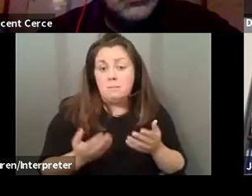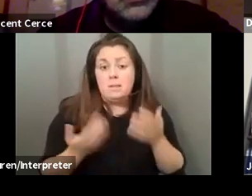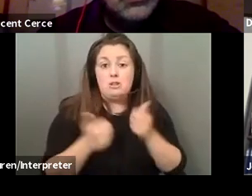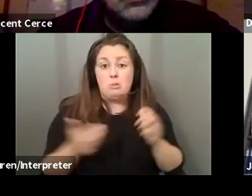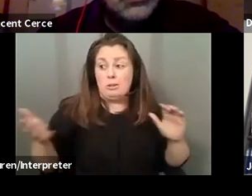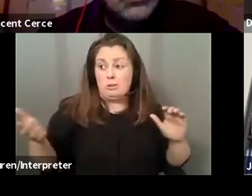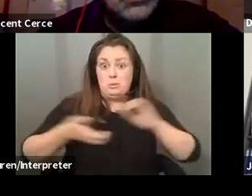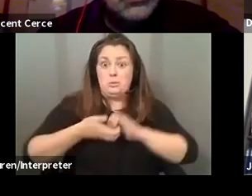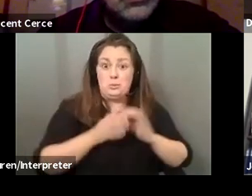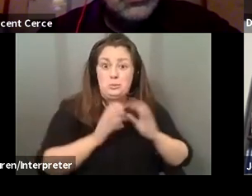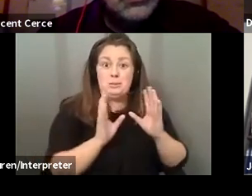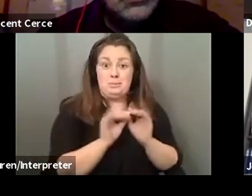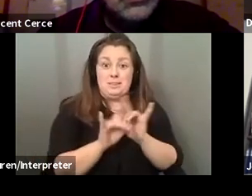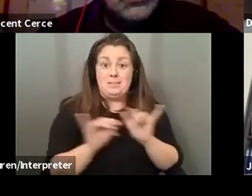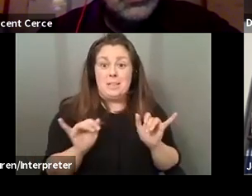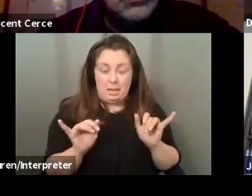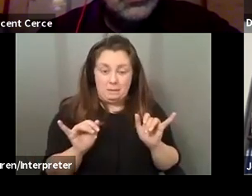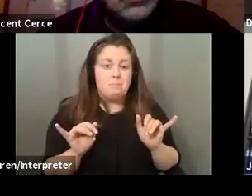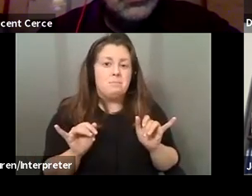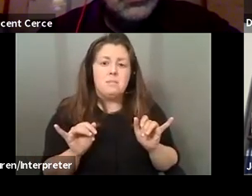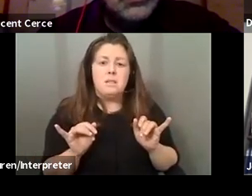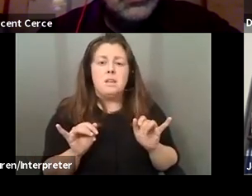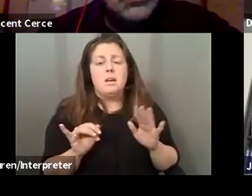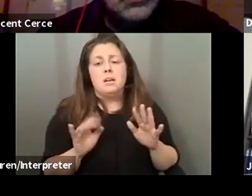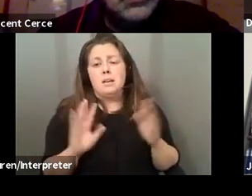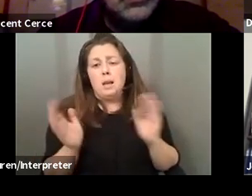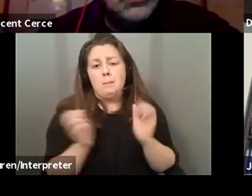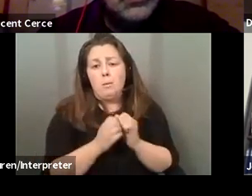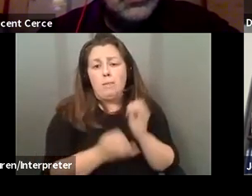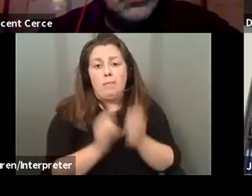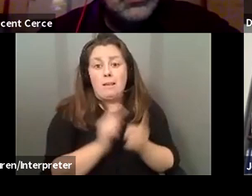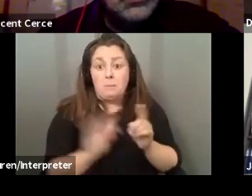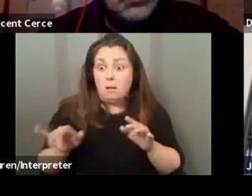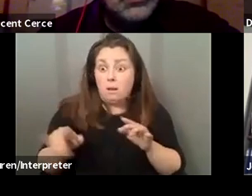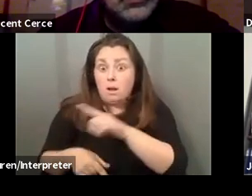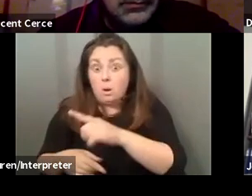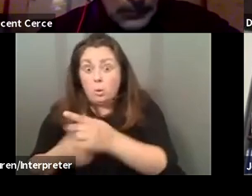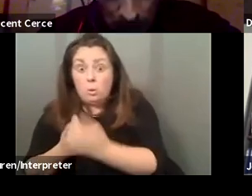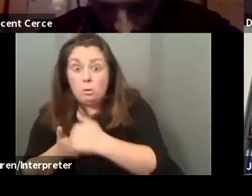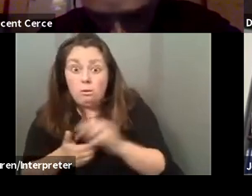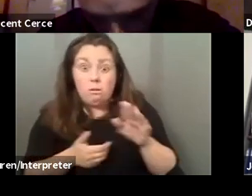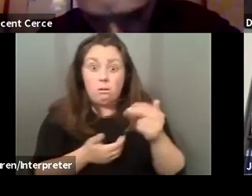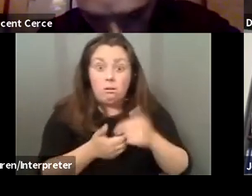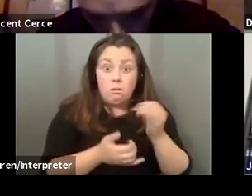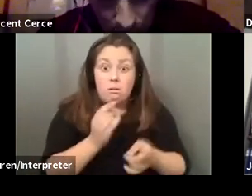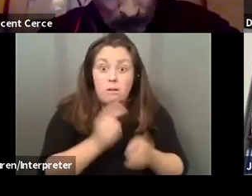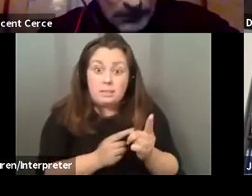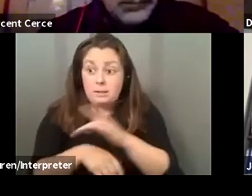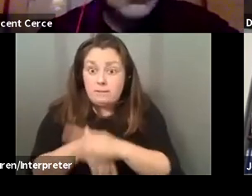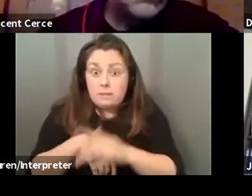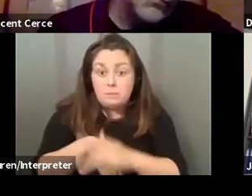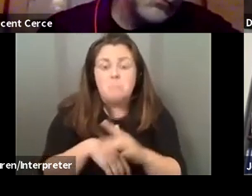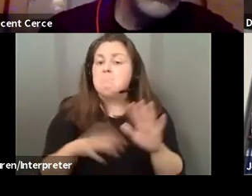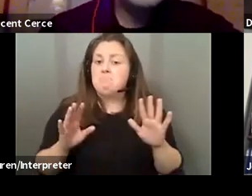joint meeting this date as opposed to scrambling at the last minute to say, are you guys available? Are you guys available? We'll just say, these are the meetings. We